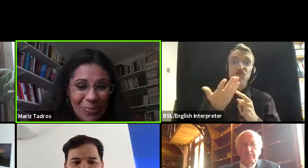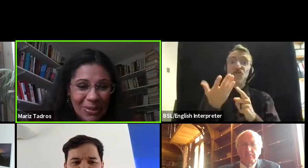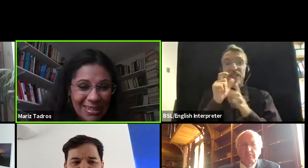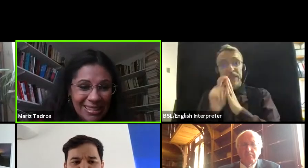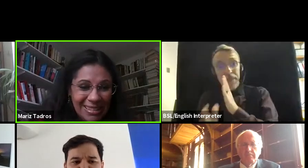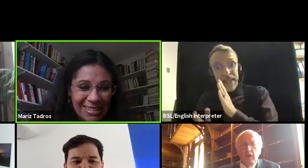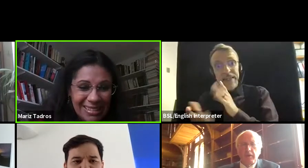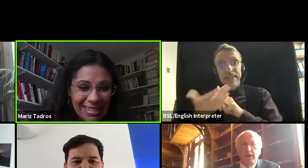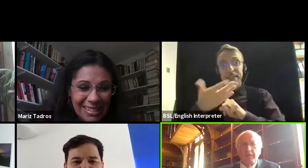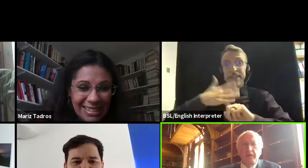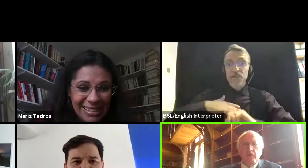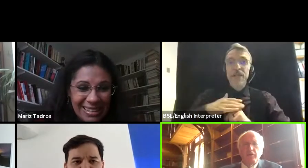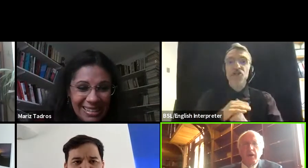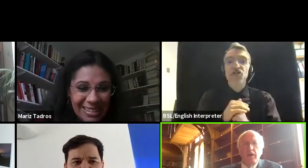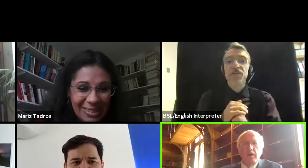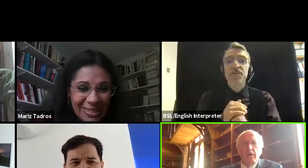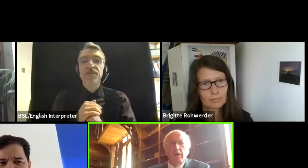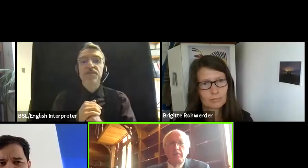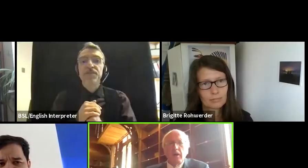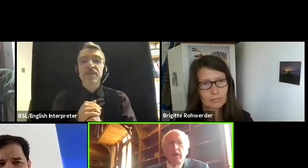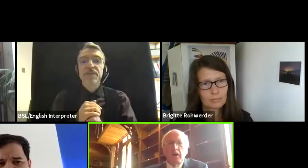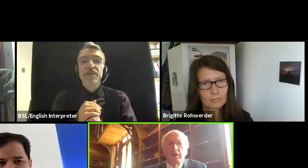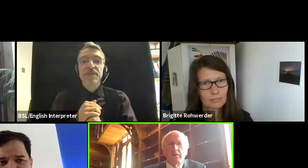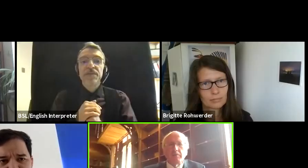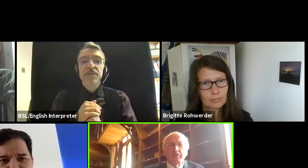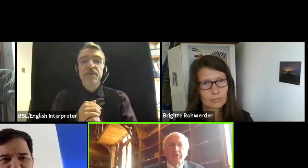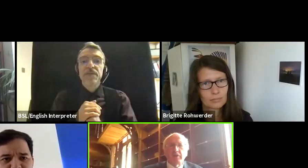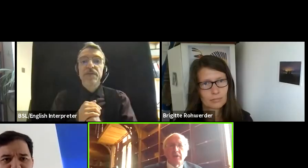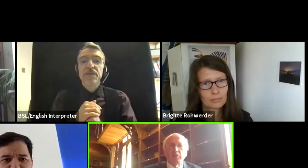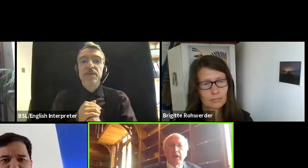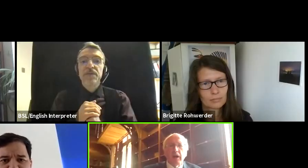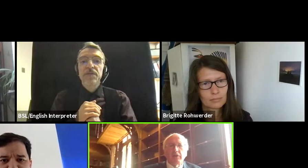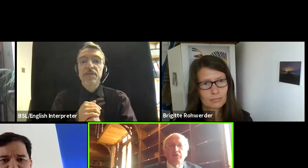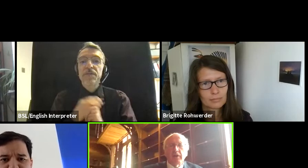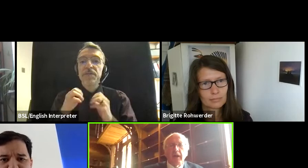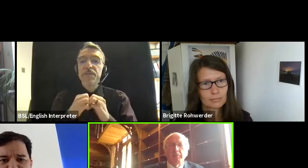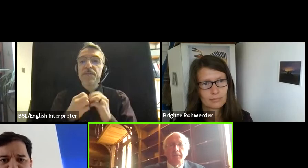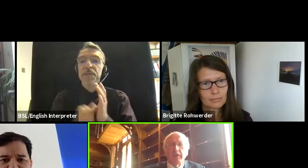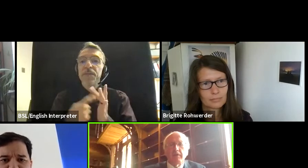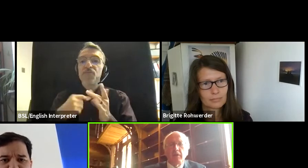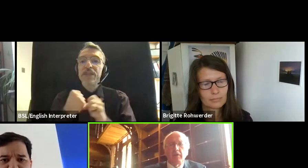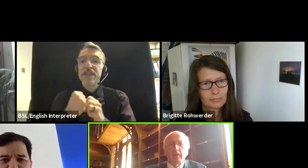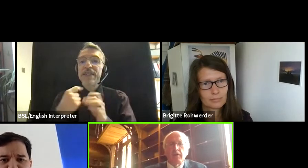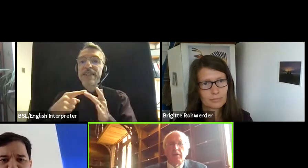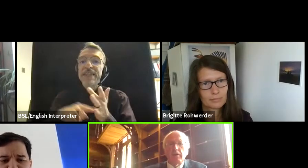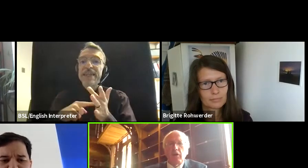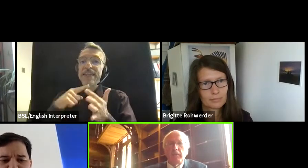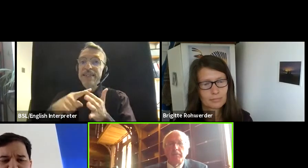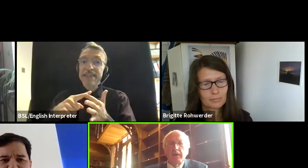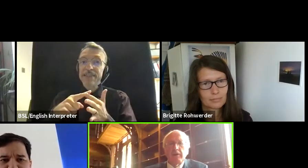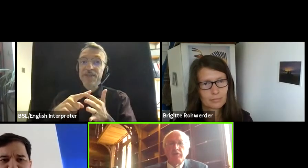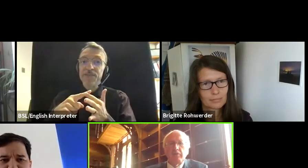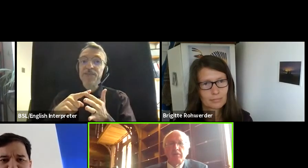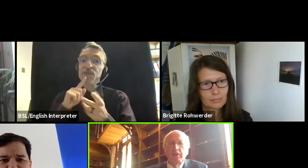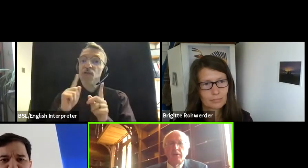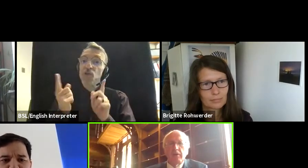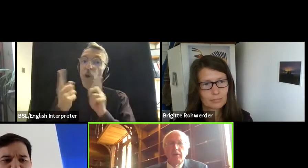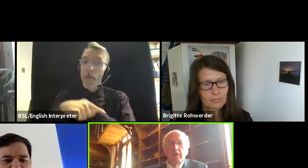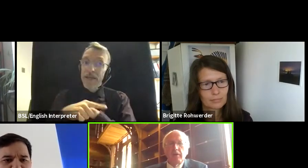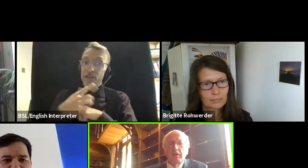disability. Okay, thank you. Brigitte, can we ask you again maybe to comment,